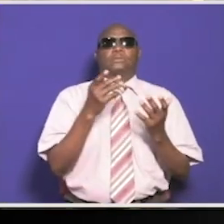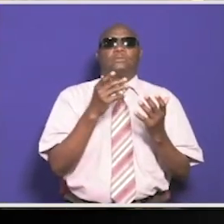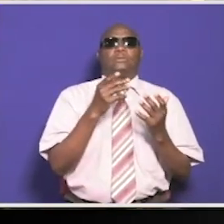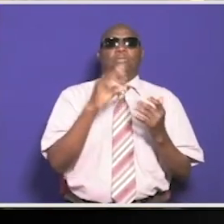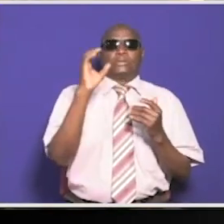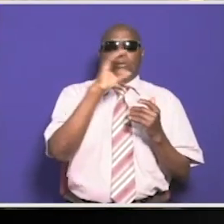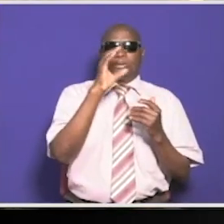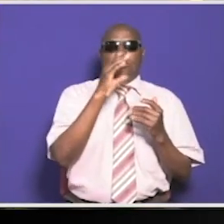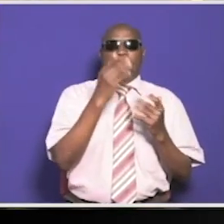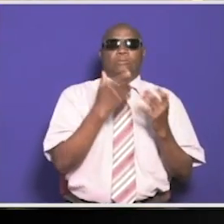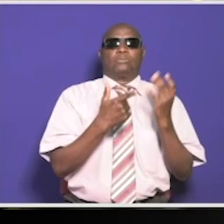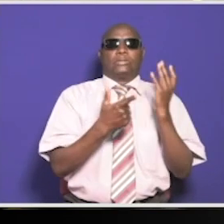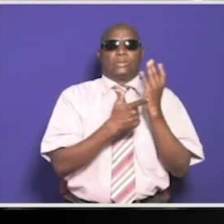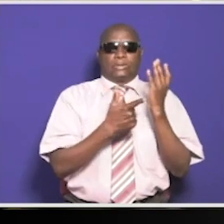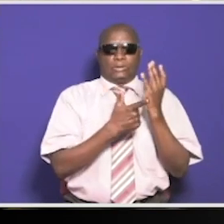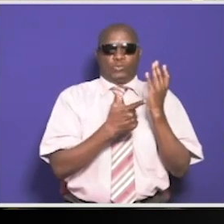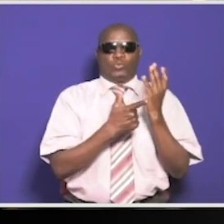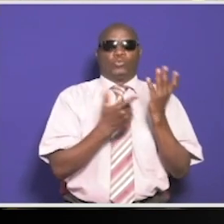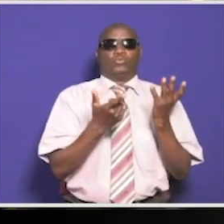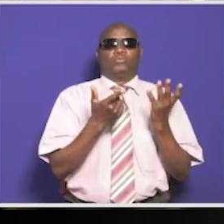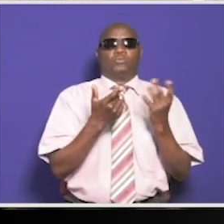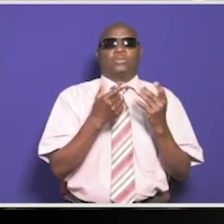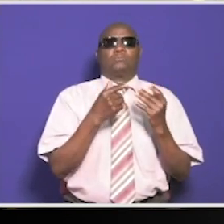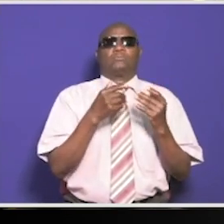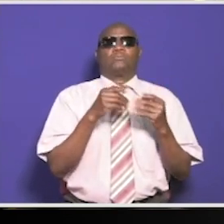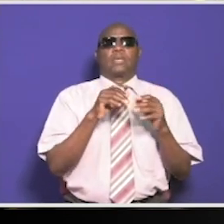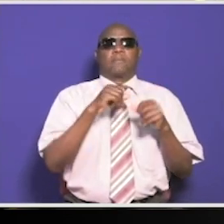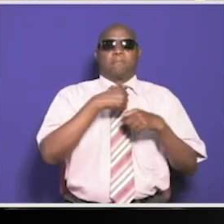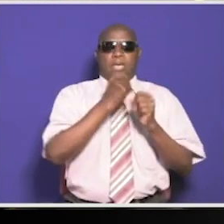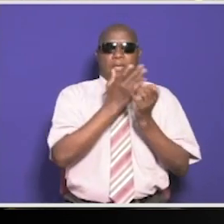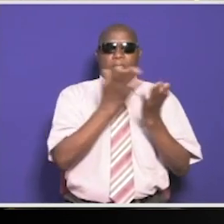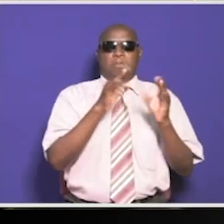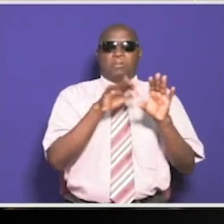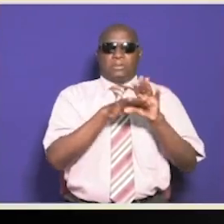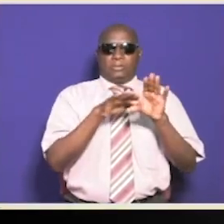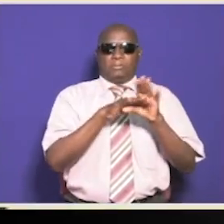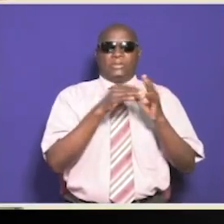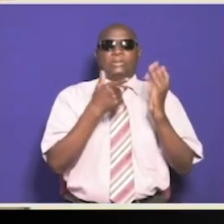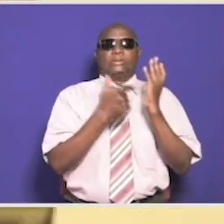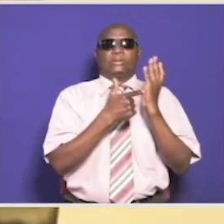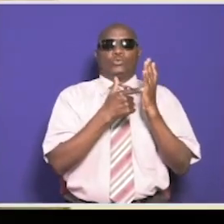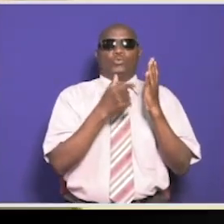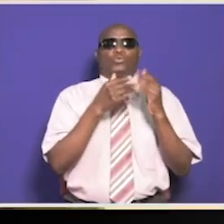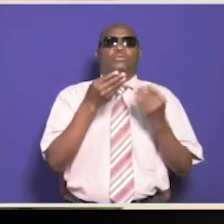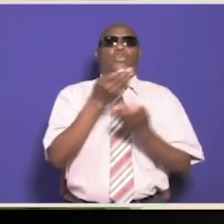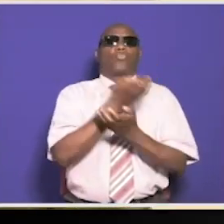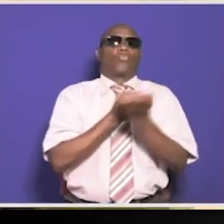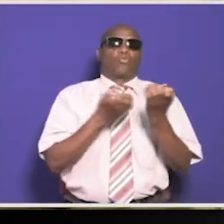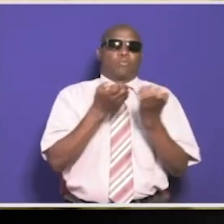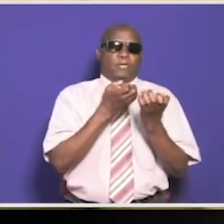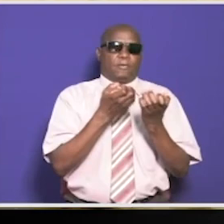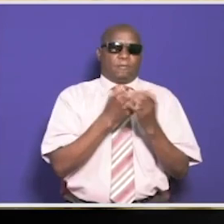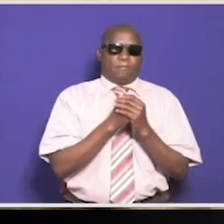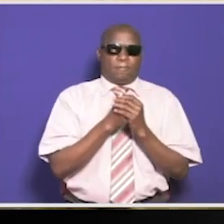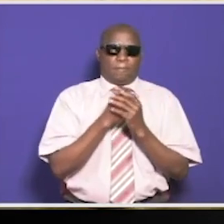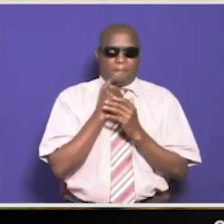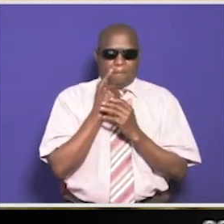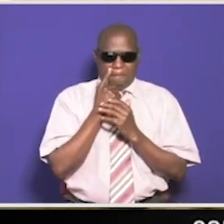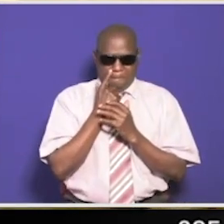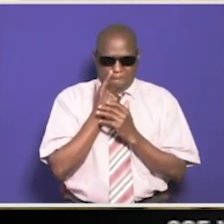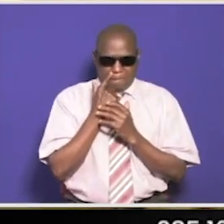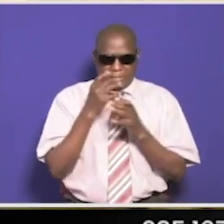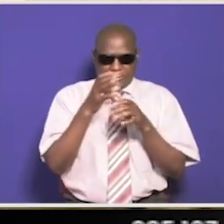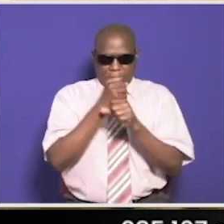digital divide and enabling them to participate in the digital economy. Stakeholder alliances and partnerships, ladies and